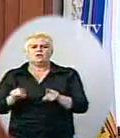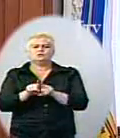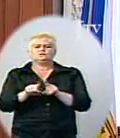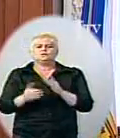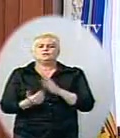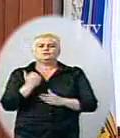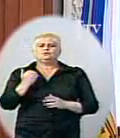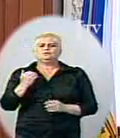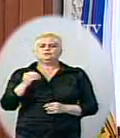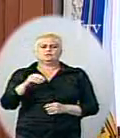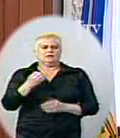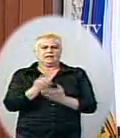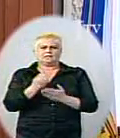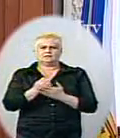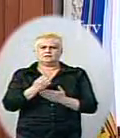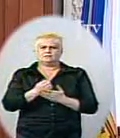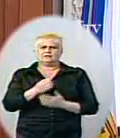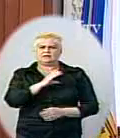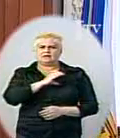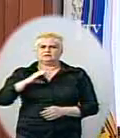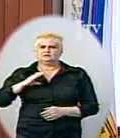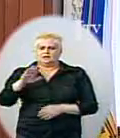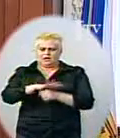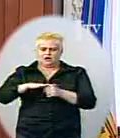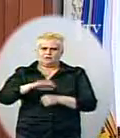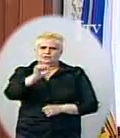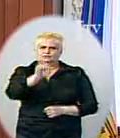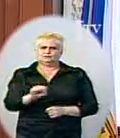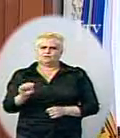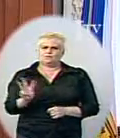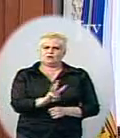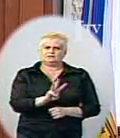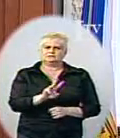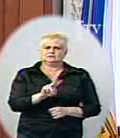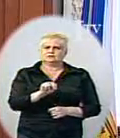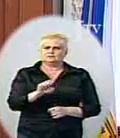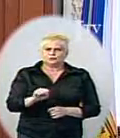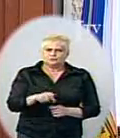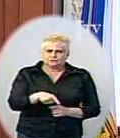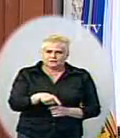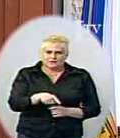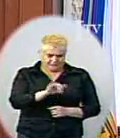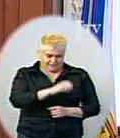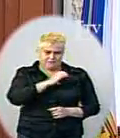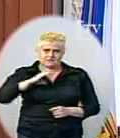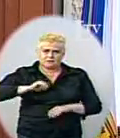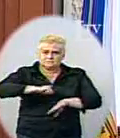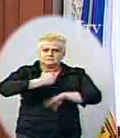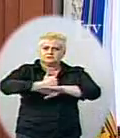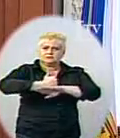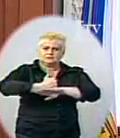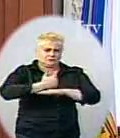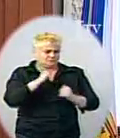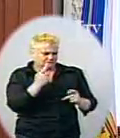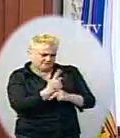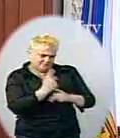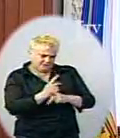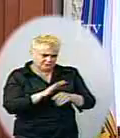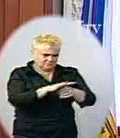Council in southwest Nova Scotia and looks forward to working with the council to establish a regional